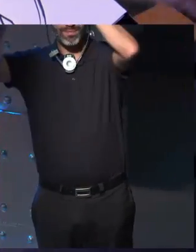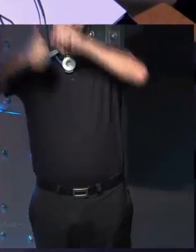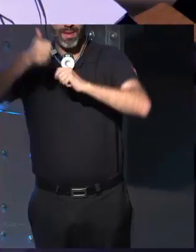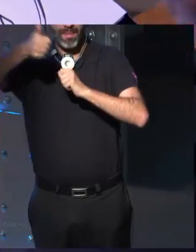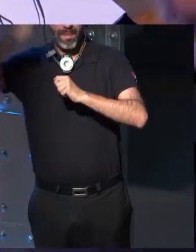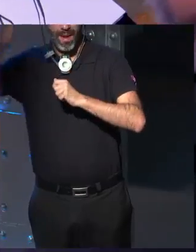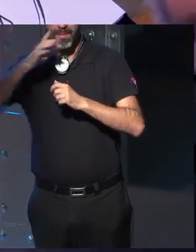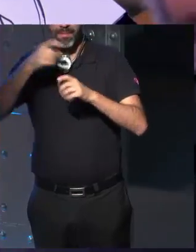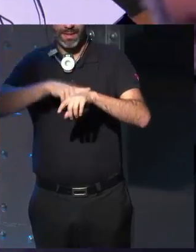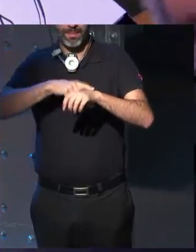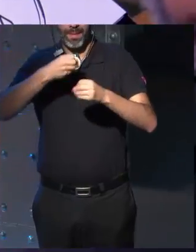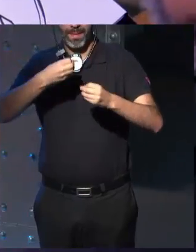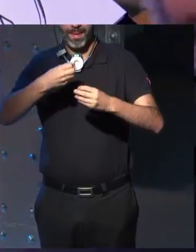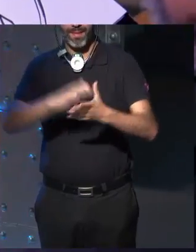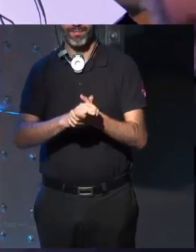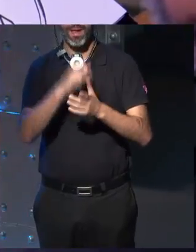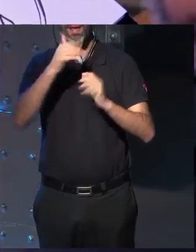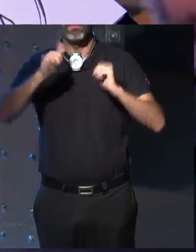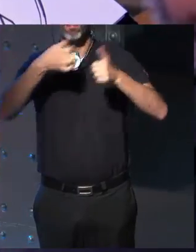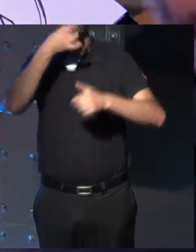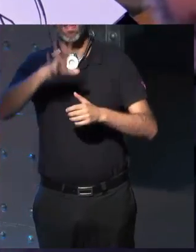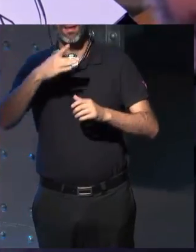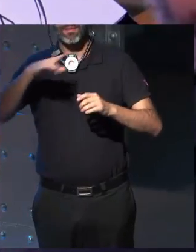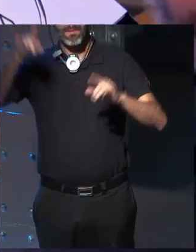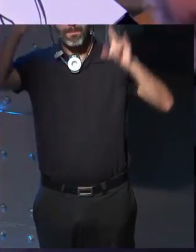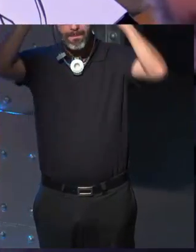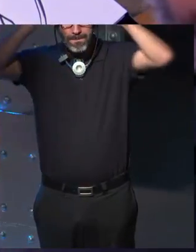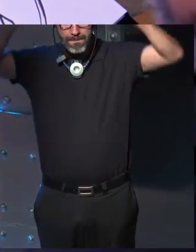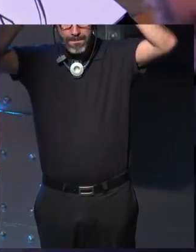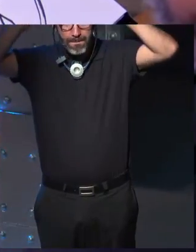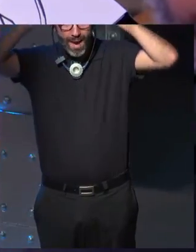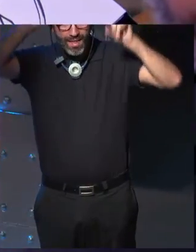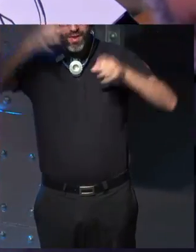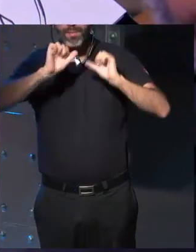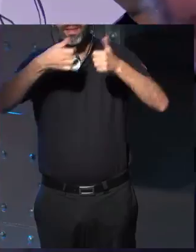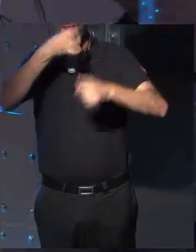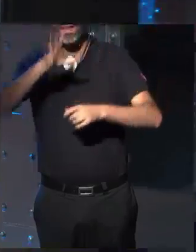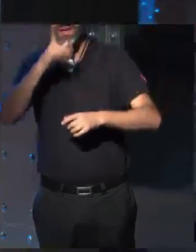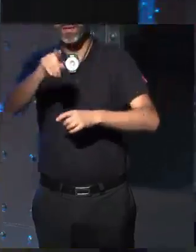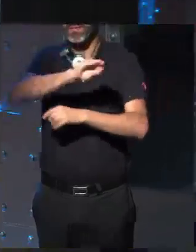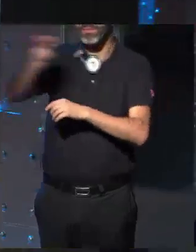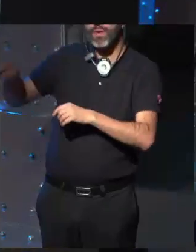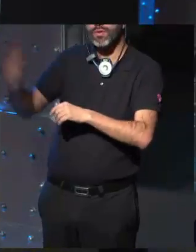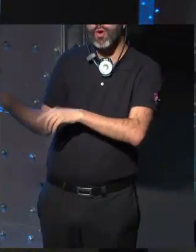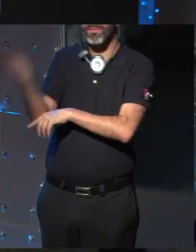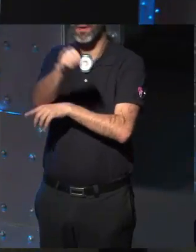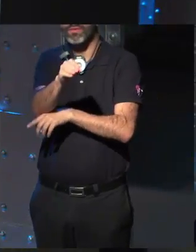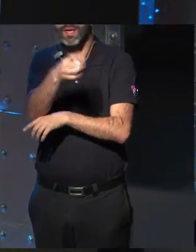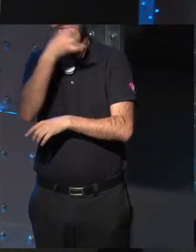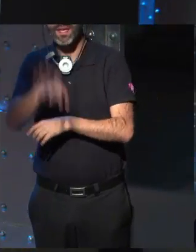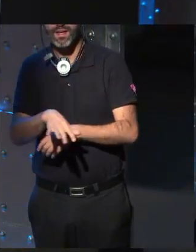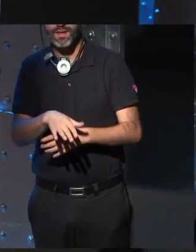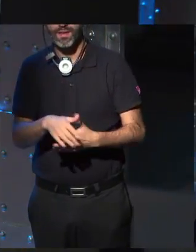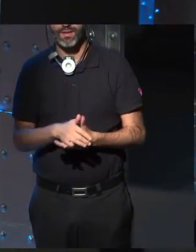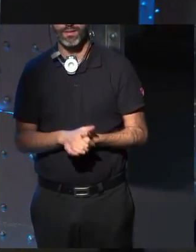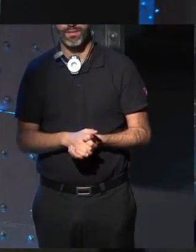Here, there's many more comments in those drawings in other events. So who starts? Who breaks the ice? Is it Greg asking the Martians,